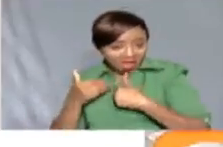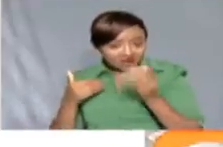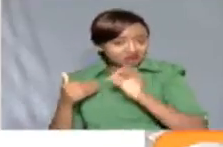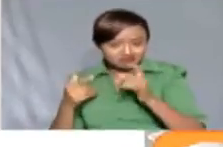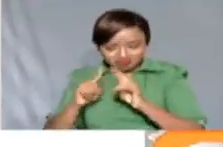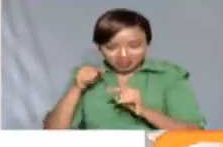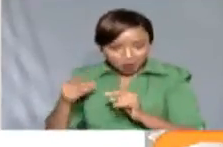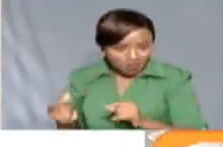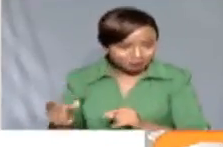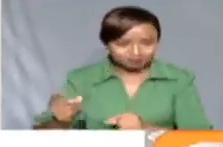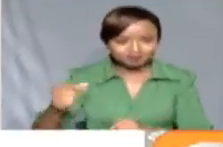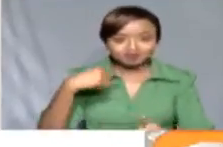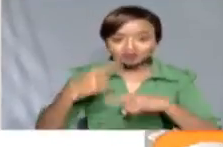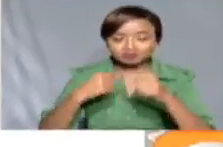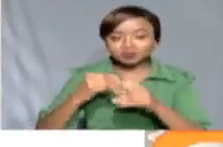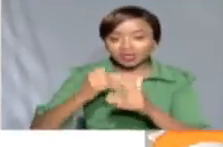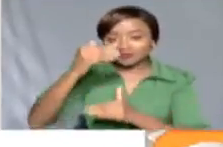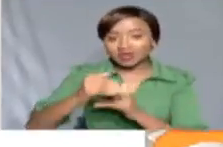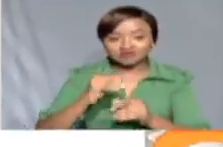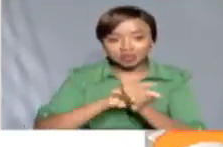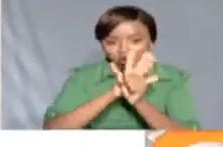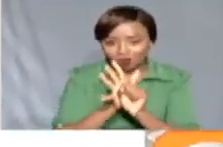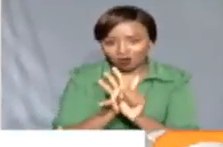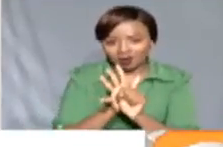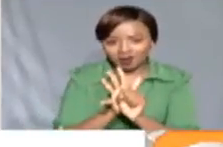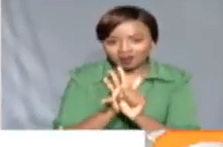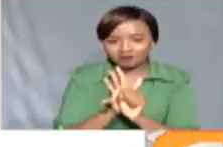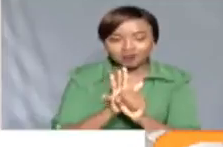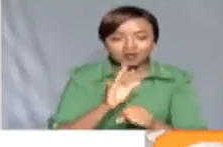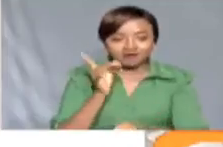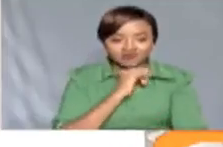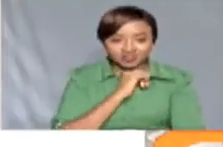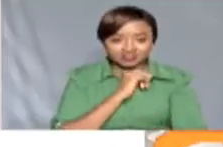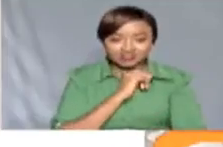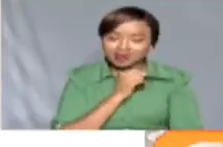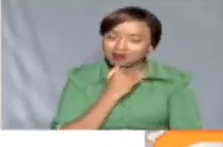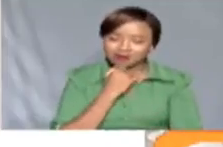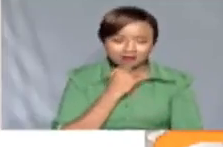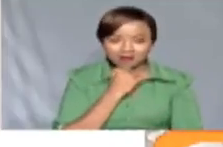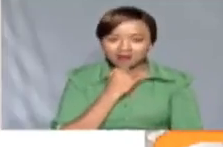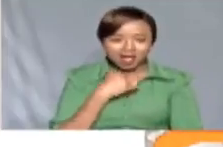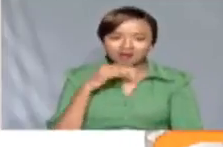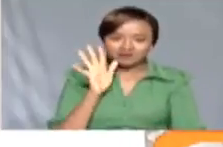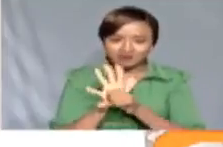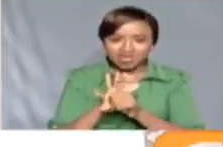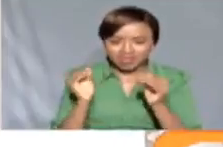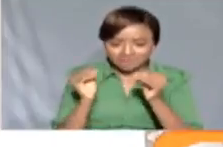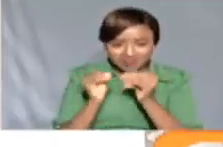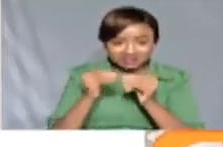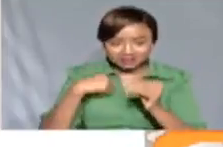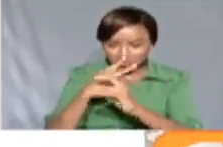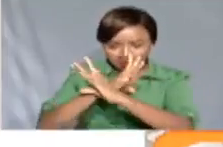will continue way after the COVID-19 cloud has passed. I cannot count the number of online meetings I've